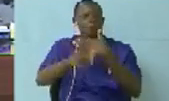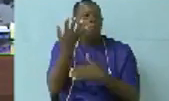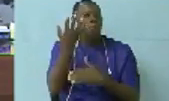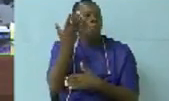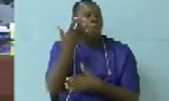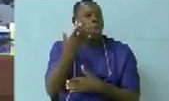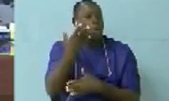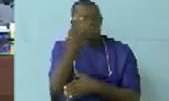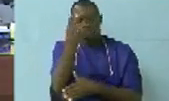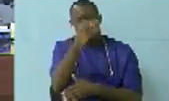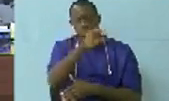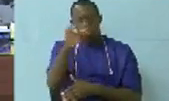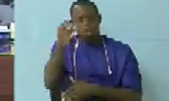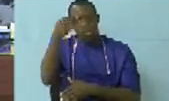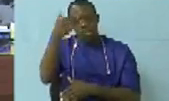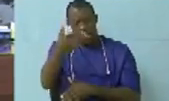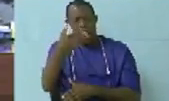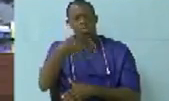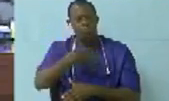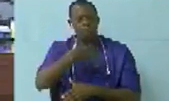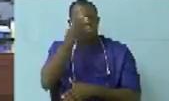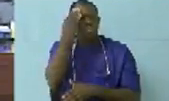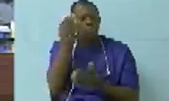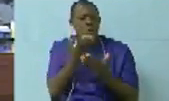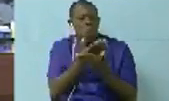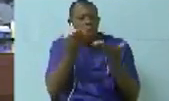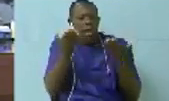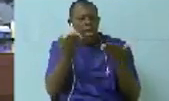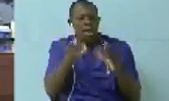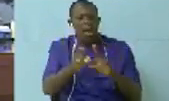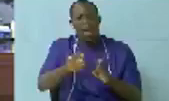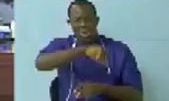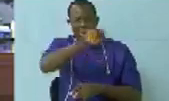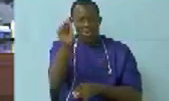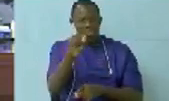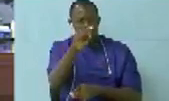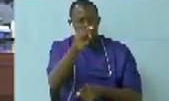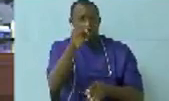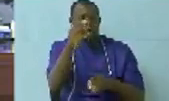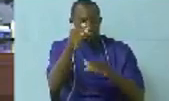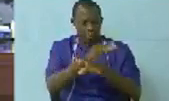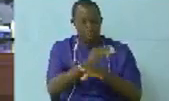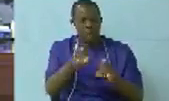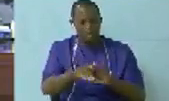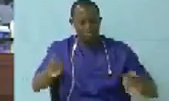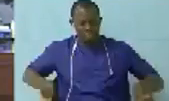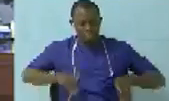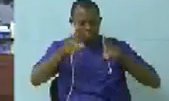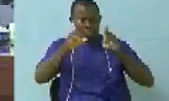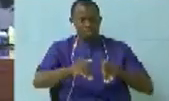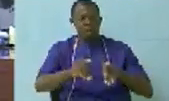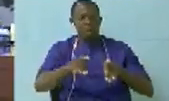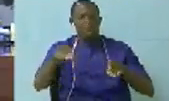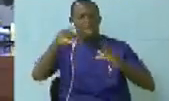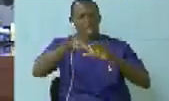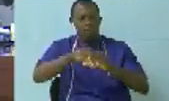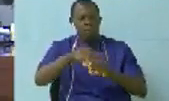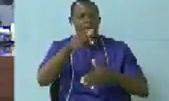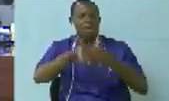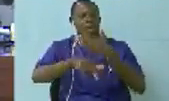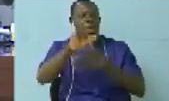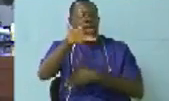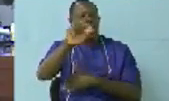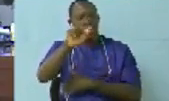2009, we would want to know why, and your subsequent involvement in Langtombong's